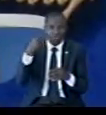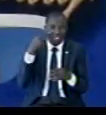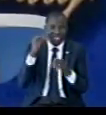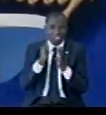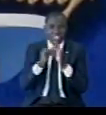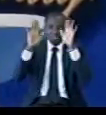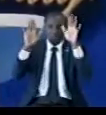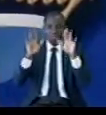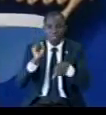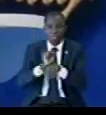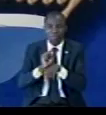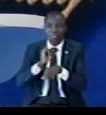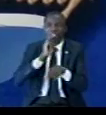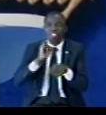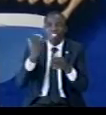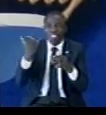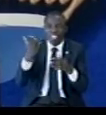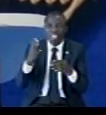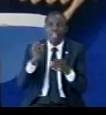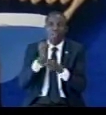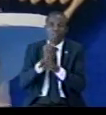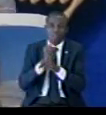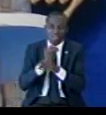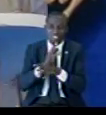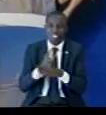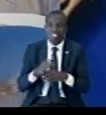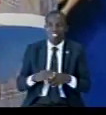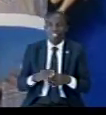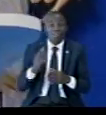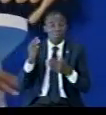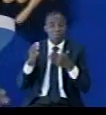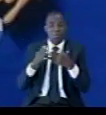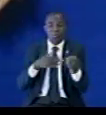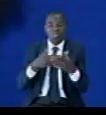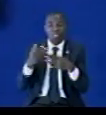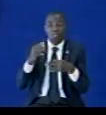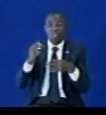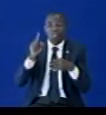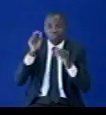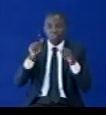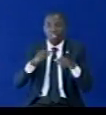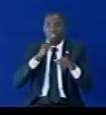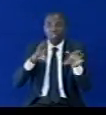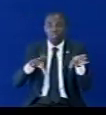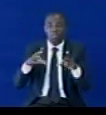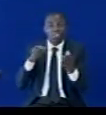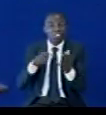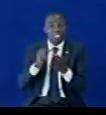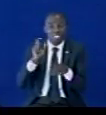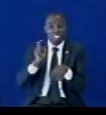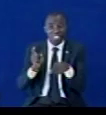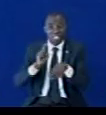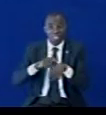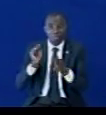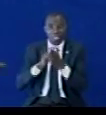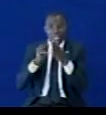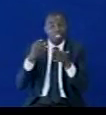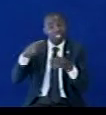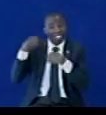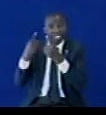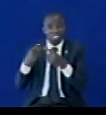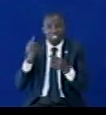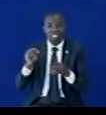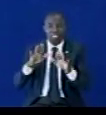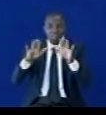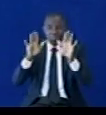miracle is there already. And whatever you couldn't do before, this the time, because the miracle is there, the healing